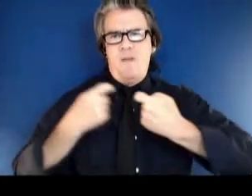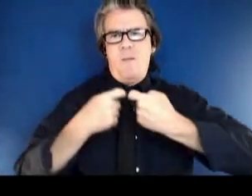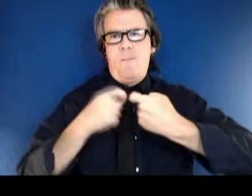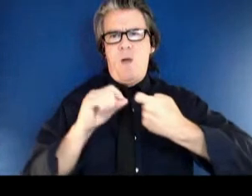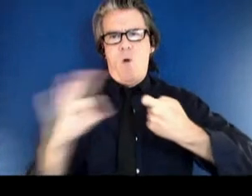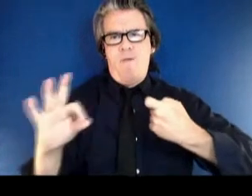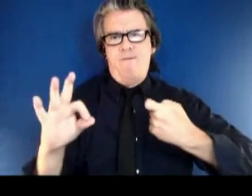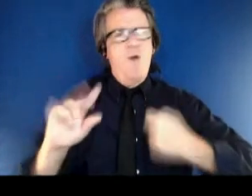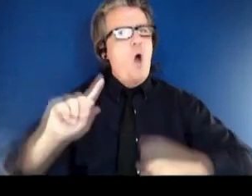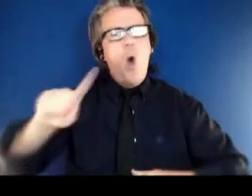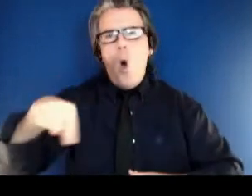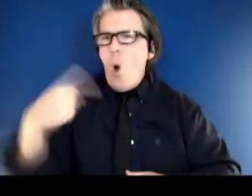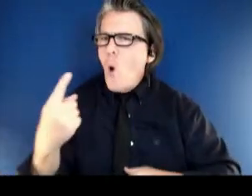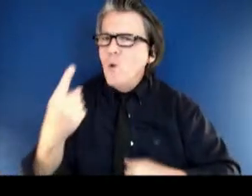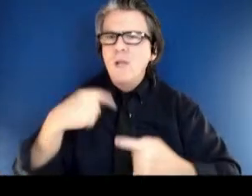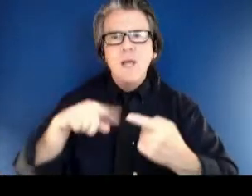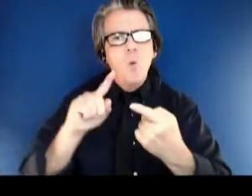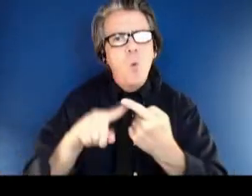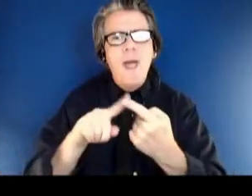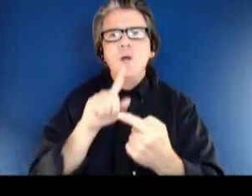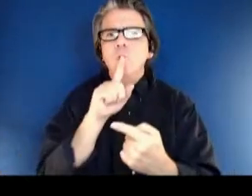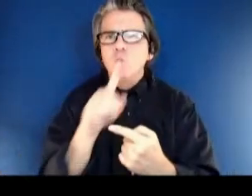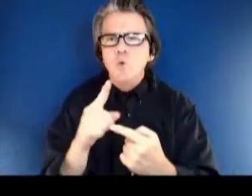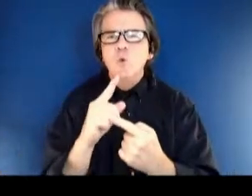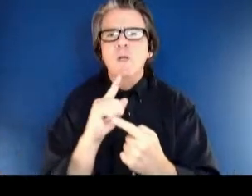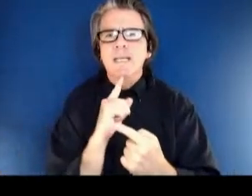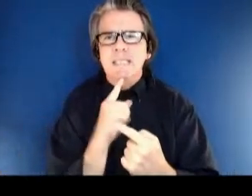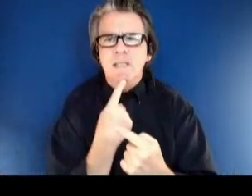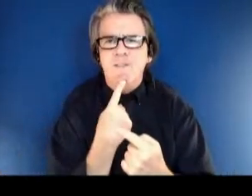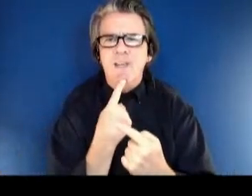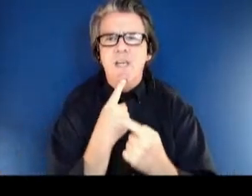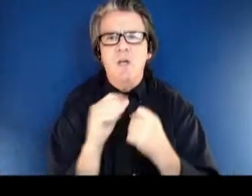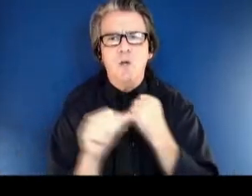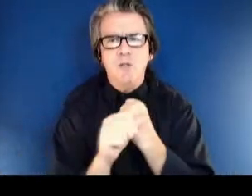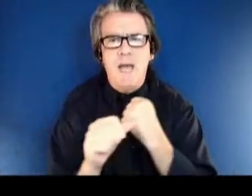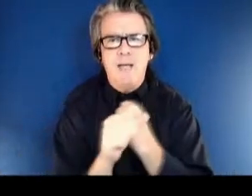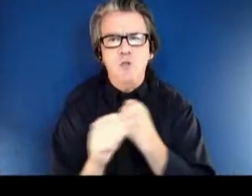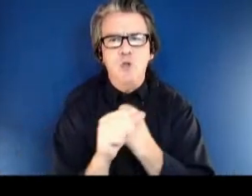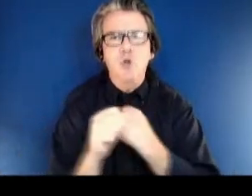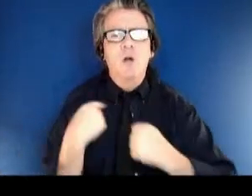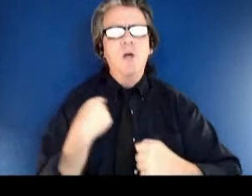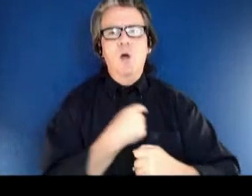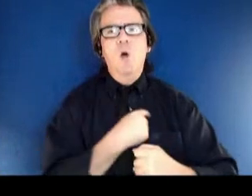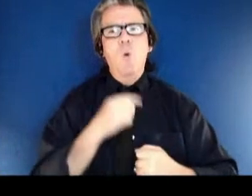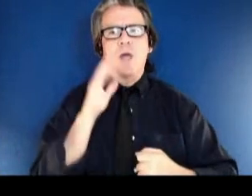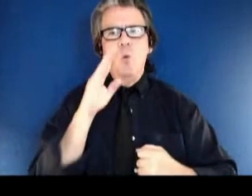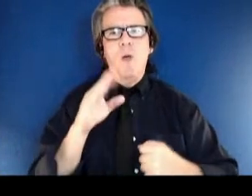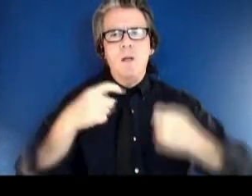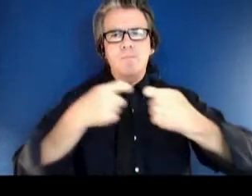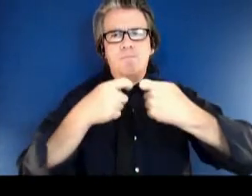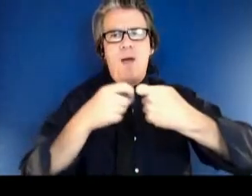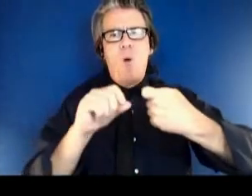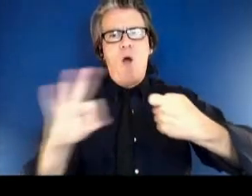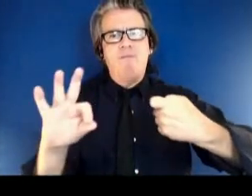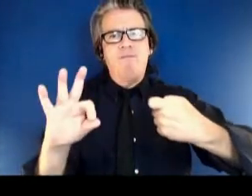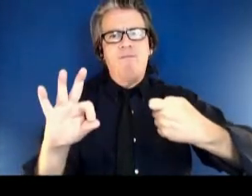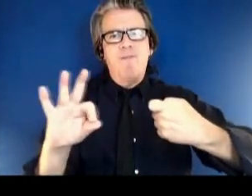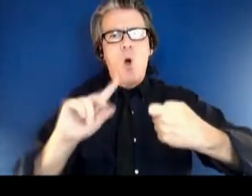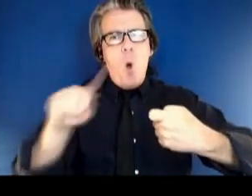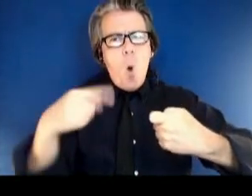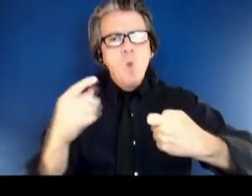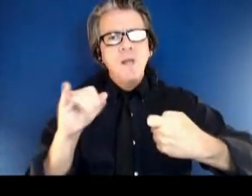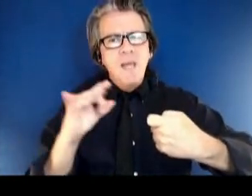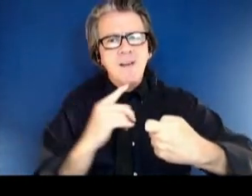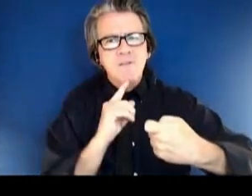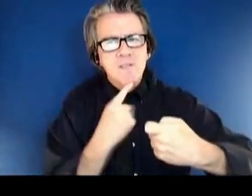weather events are so severe that people's safety, their lives, their homes, and their businesses may be in danger. With that, we want to move